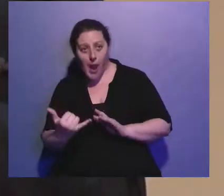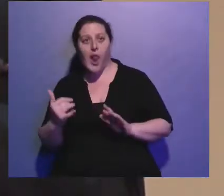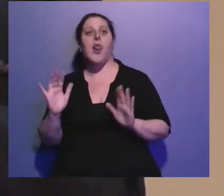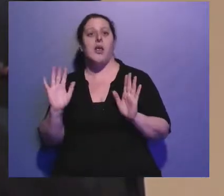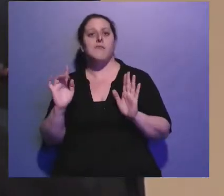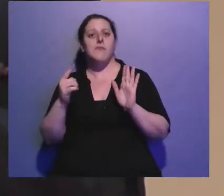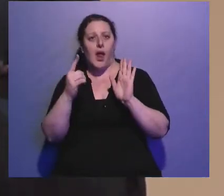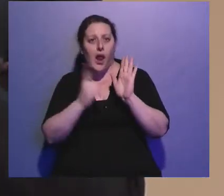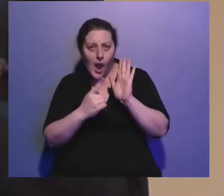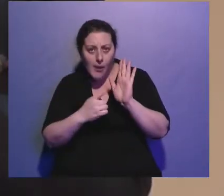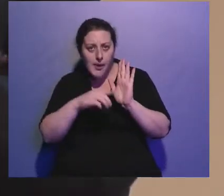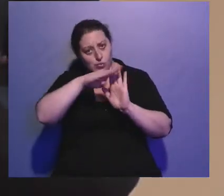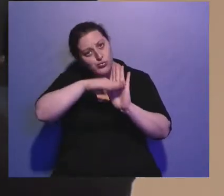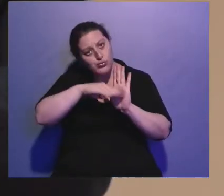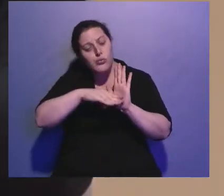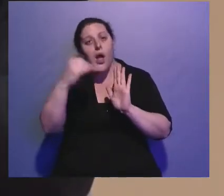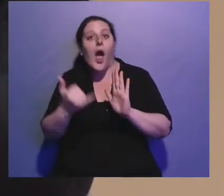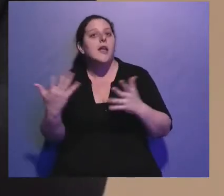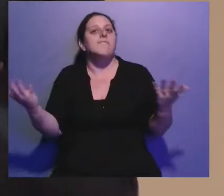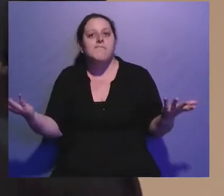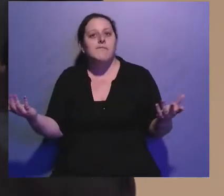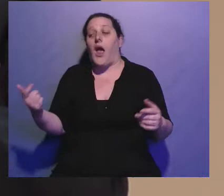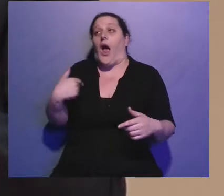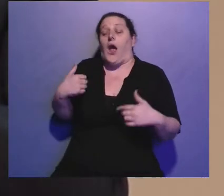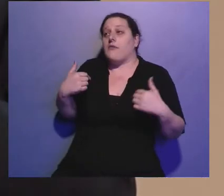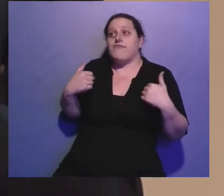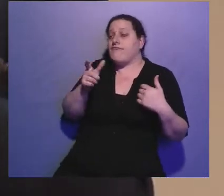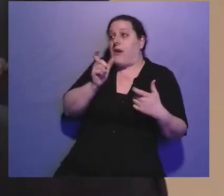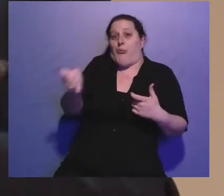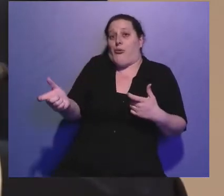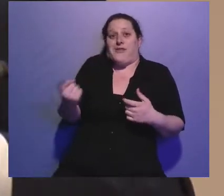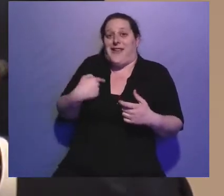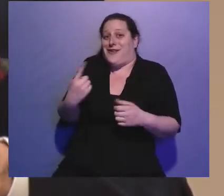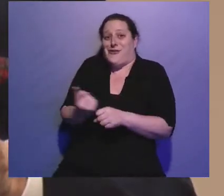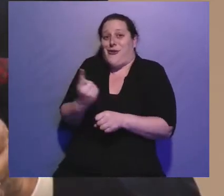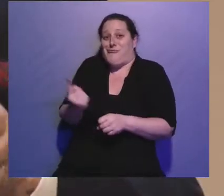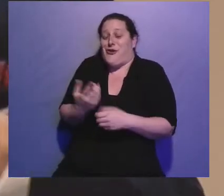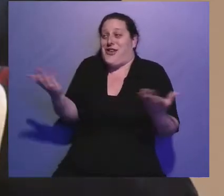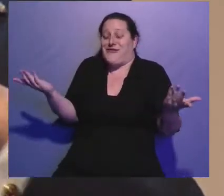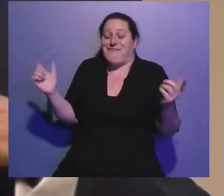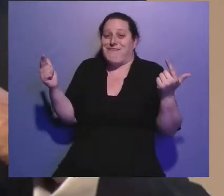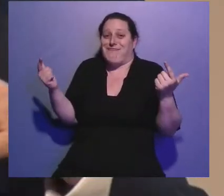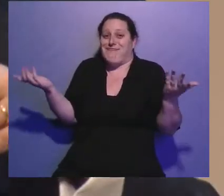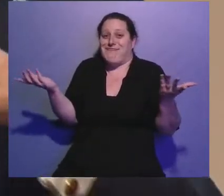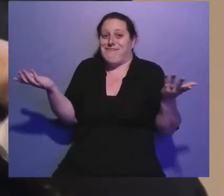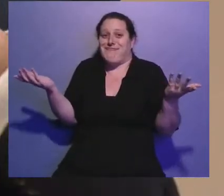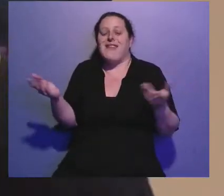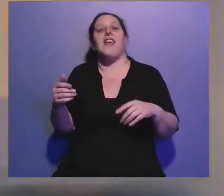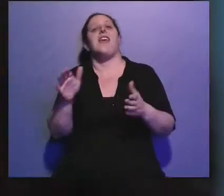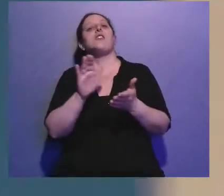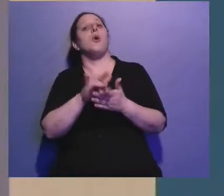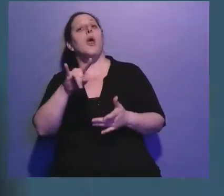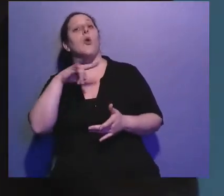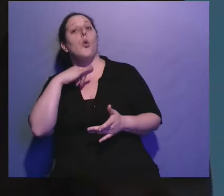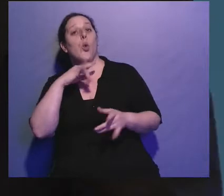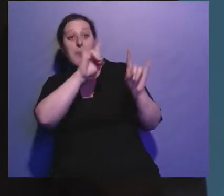law at the national and at the city level. Well, maybe I'm not the right person to answer that. In Jujuy,